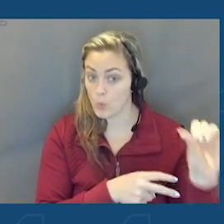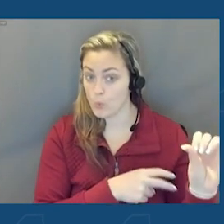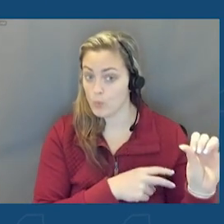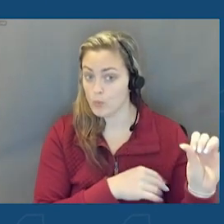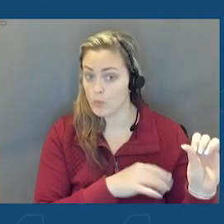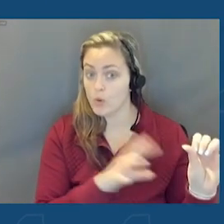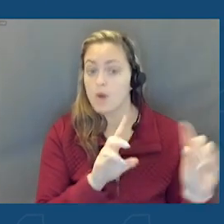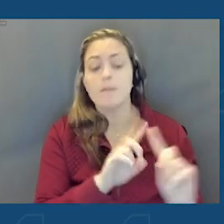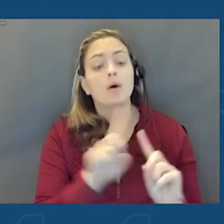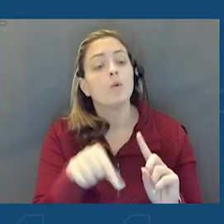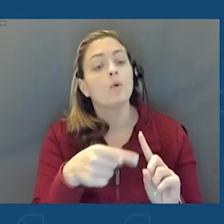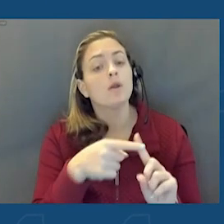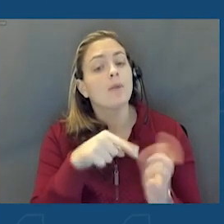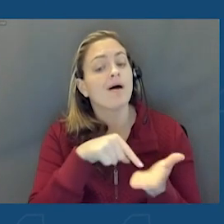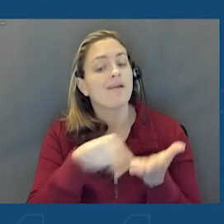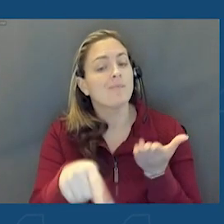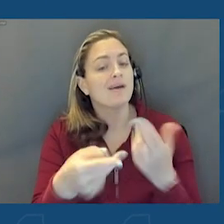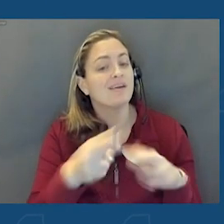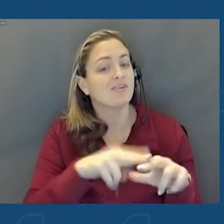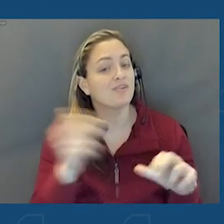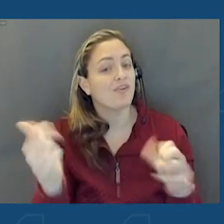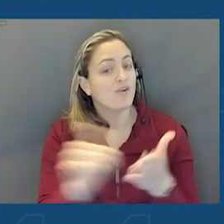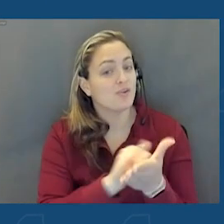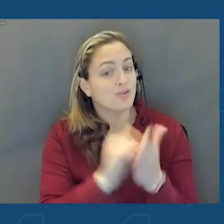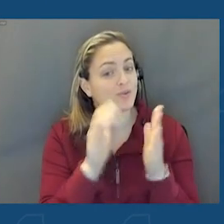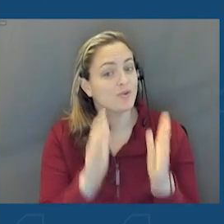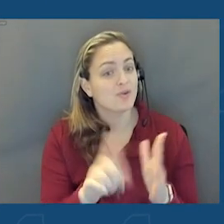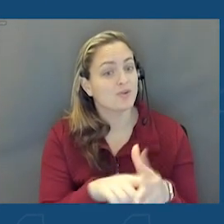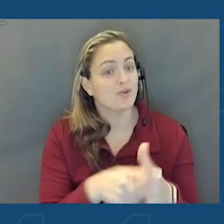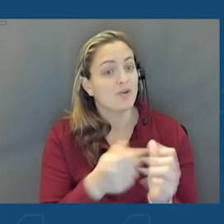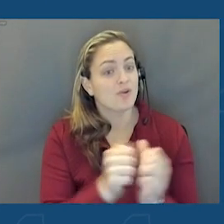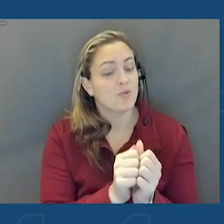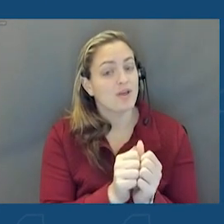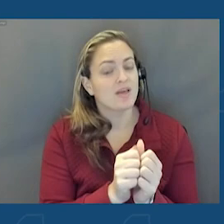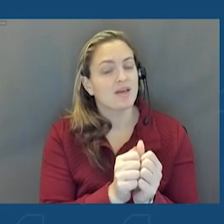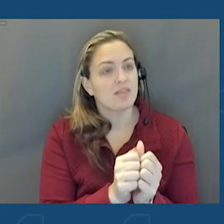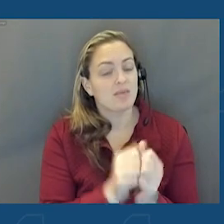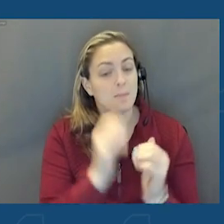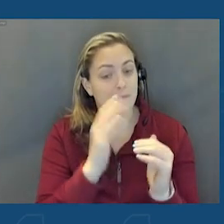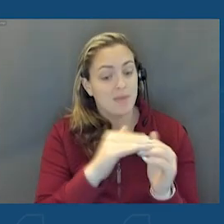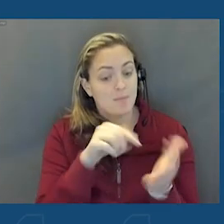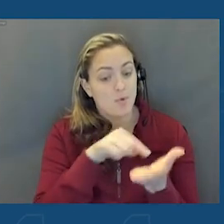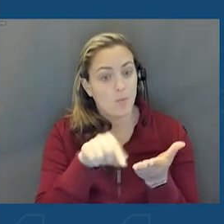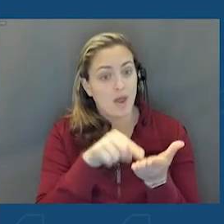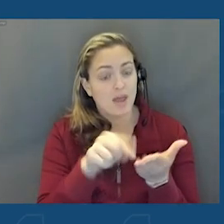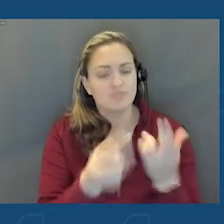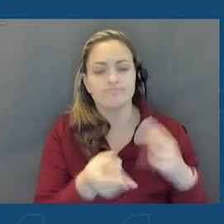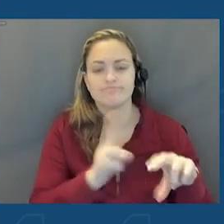about a pay increase for all New Yorkers, starting with raising the minimum wage?